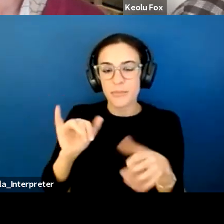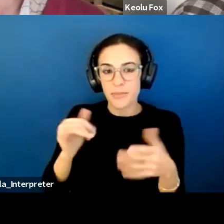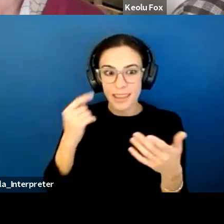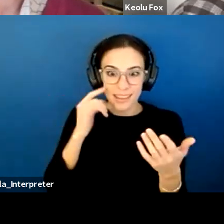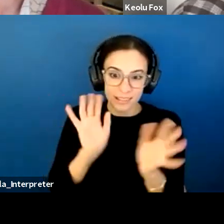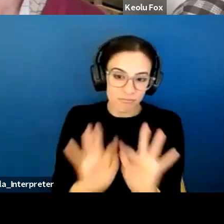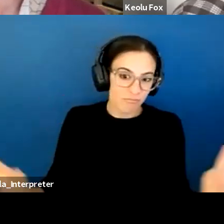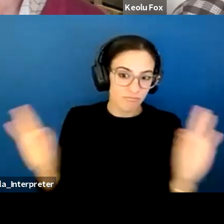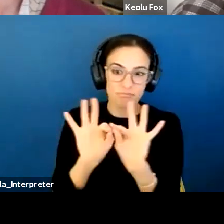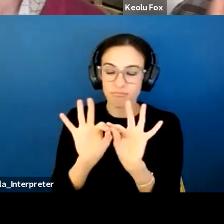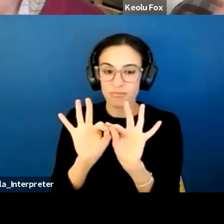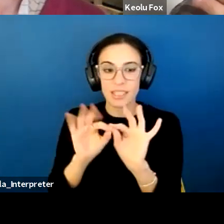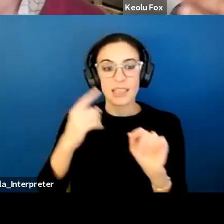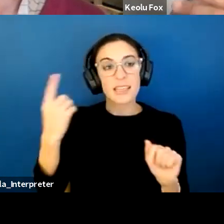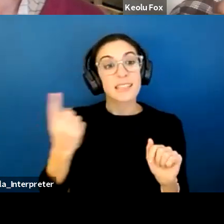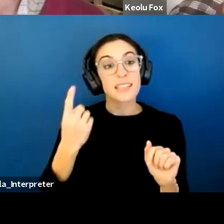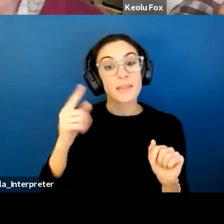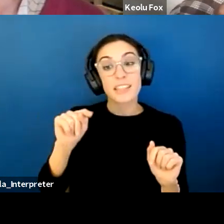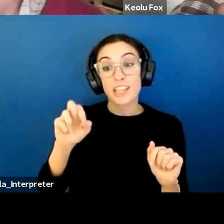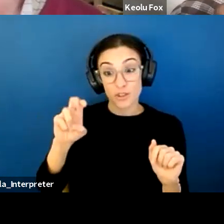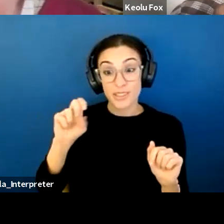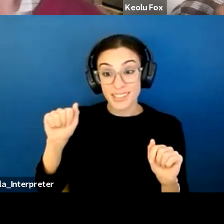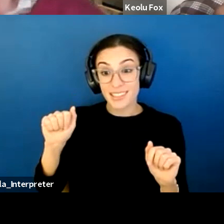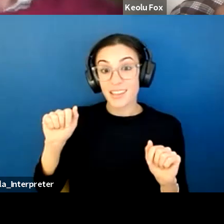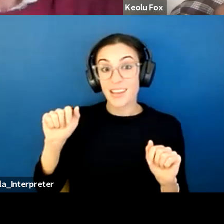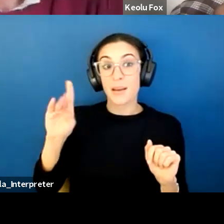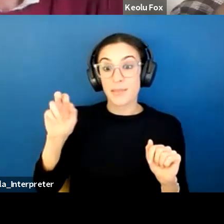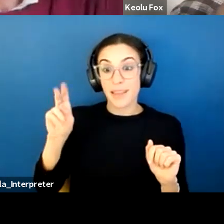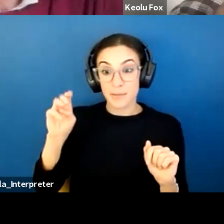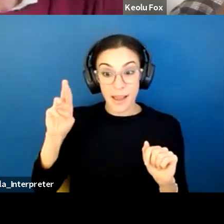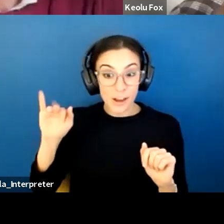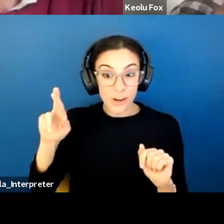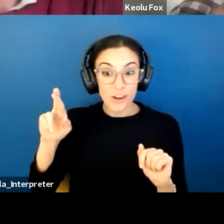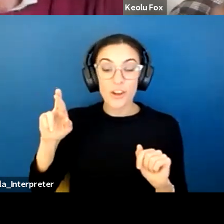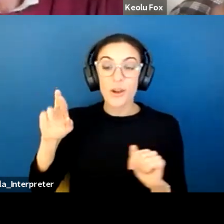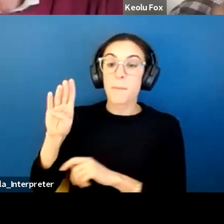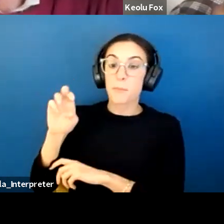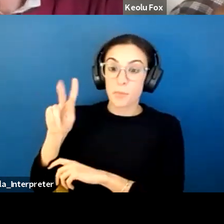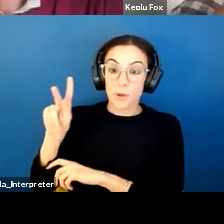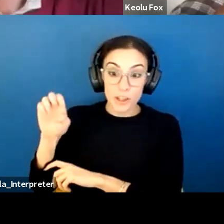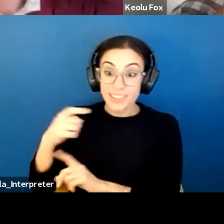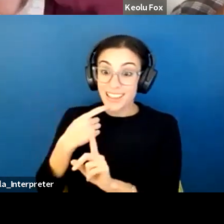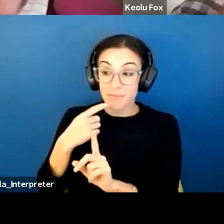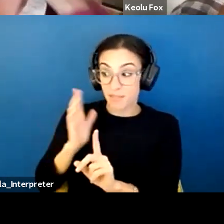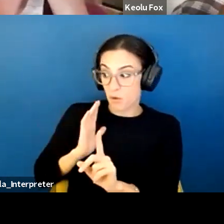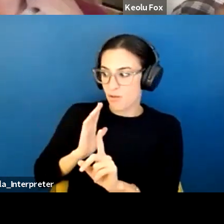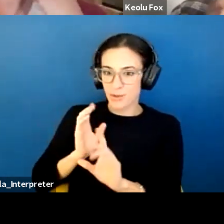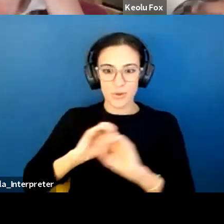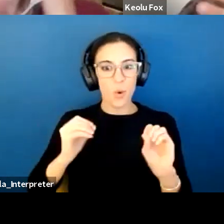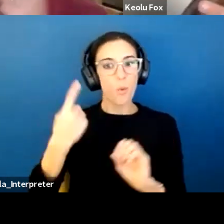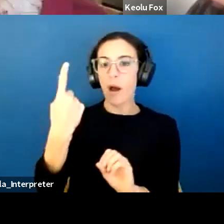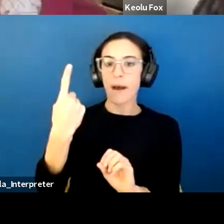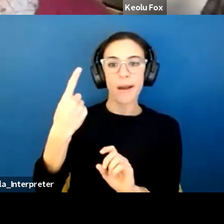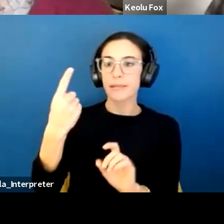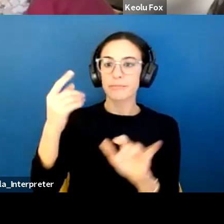know, something that Theresa Blankmeyer Burke said earlier, right? There is no one experience of disability. And the reason why there's no one